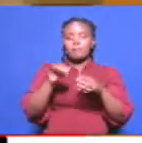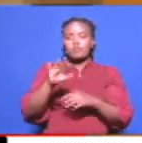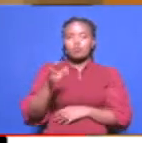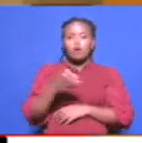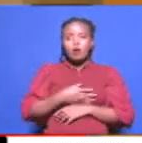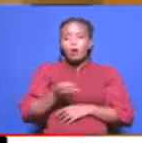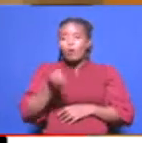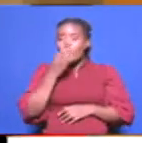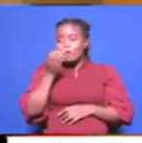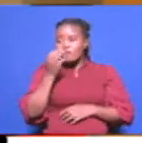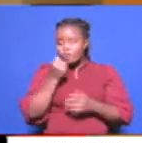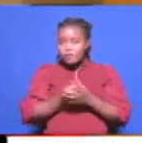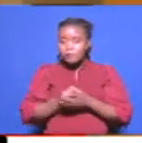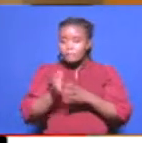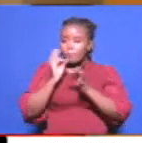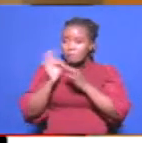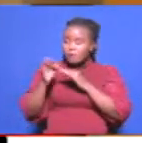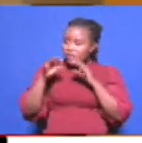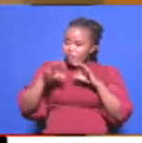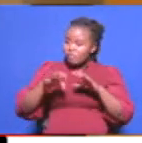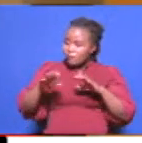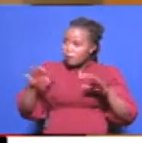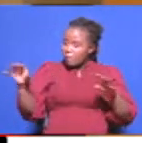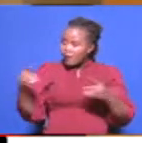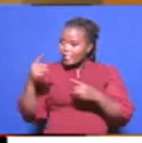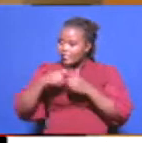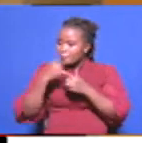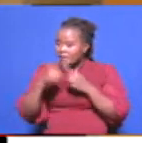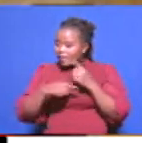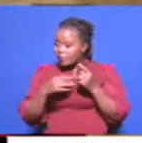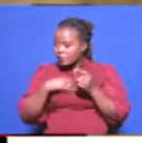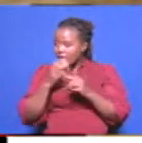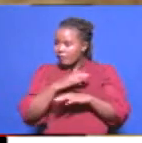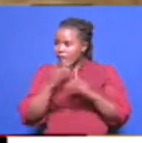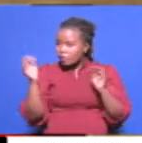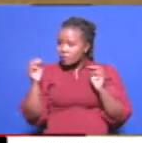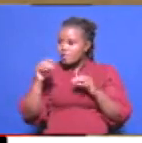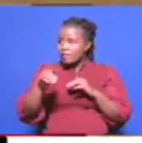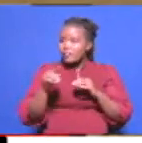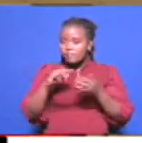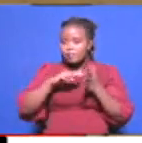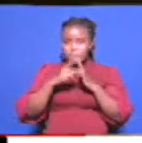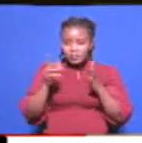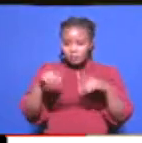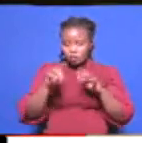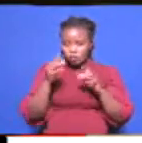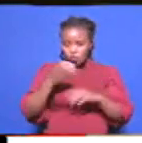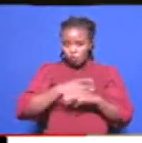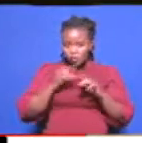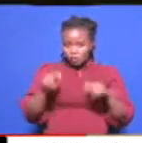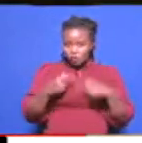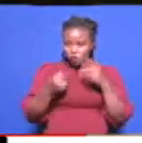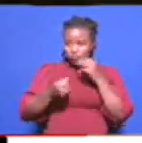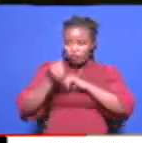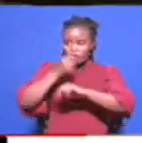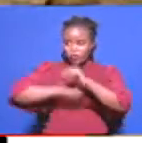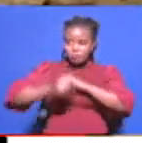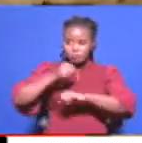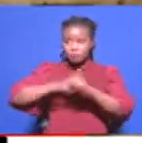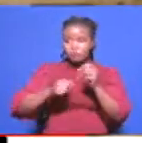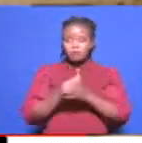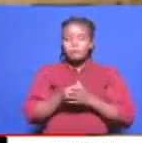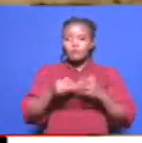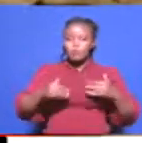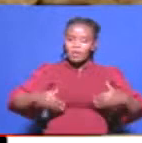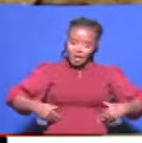from the market, then it tells you that as a person, you need to grow your own potatoes. So they attribute the current hunger crisis in parts of the country